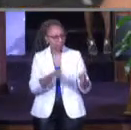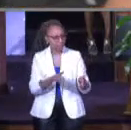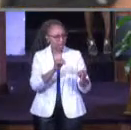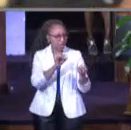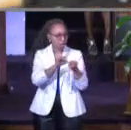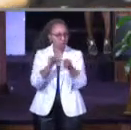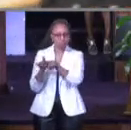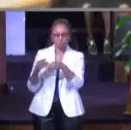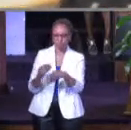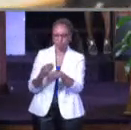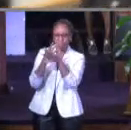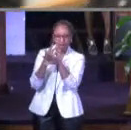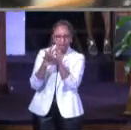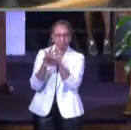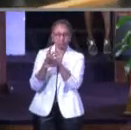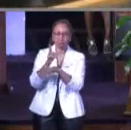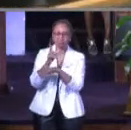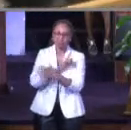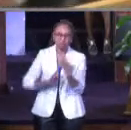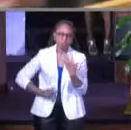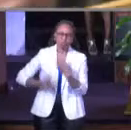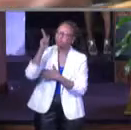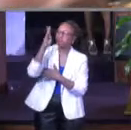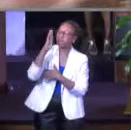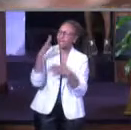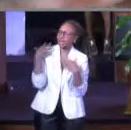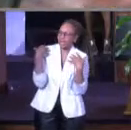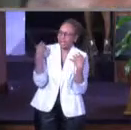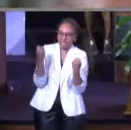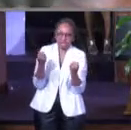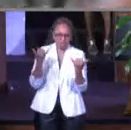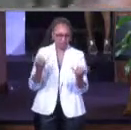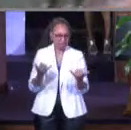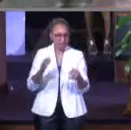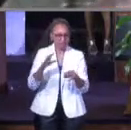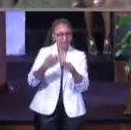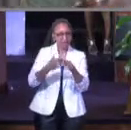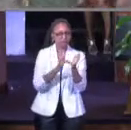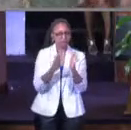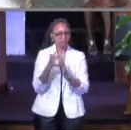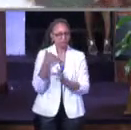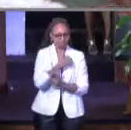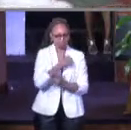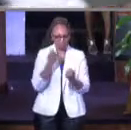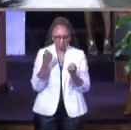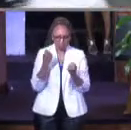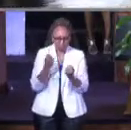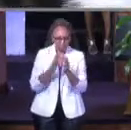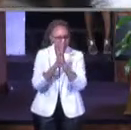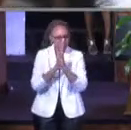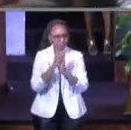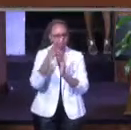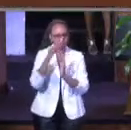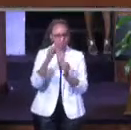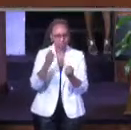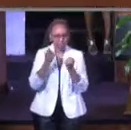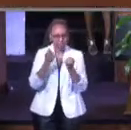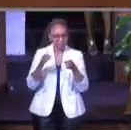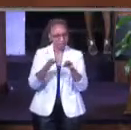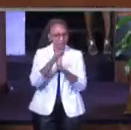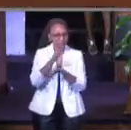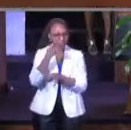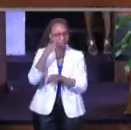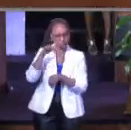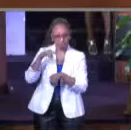who are virtual, oh God, heal right now in the name of Jesus. We pray for your mighty anointing upon the pastor of this